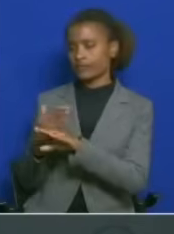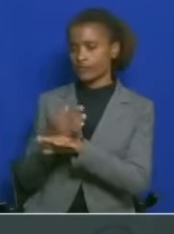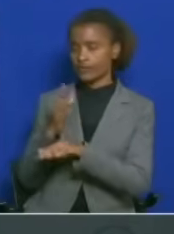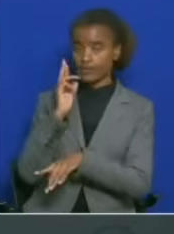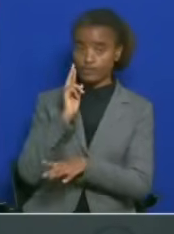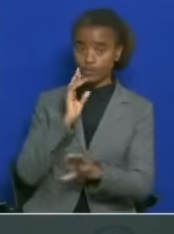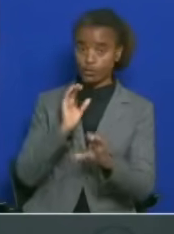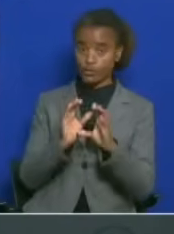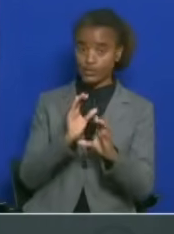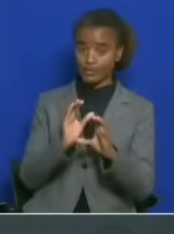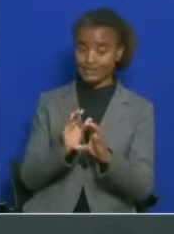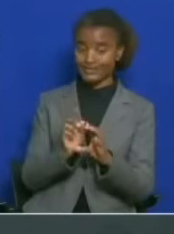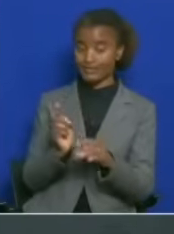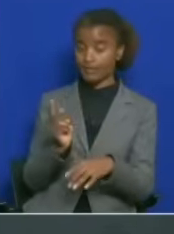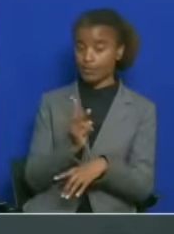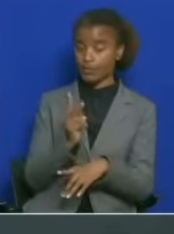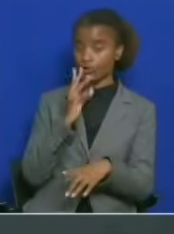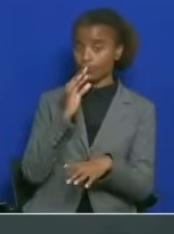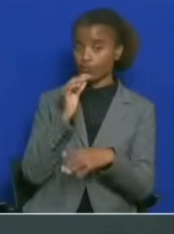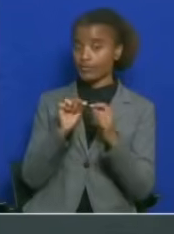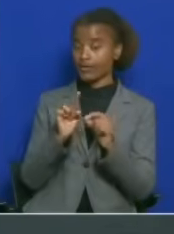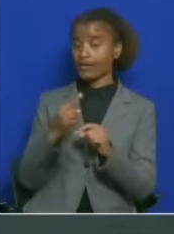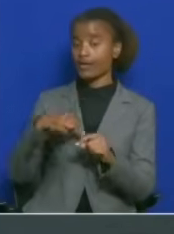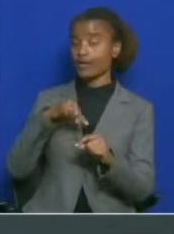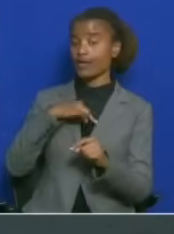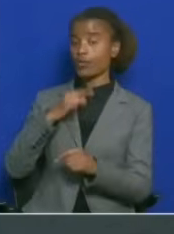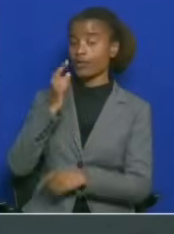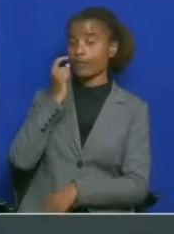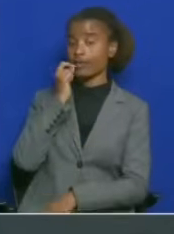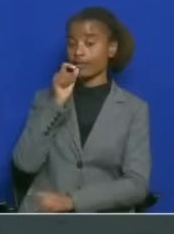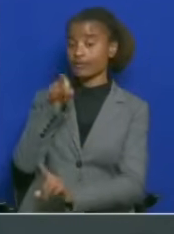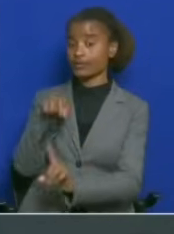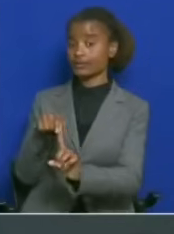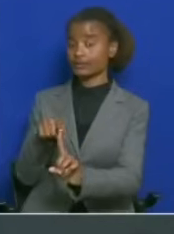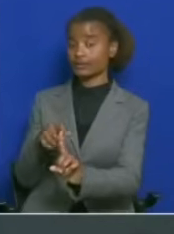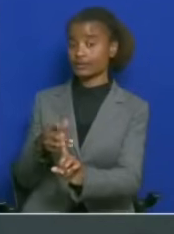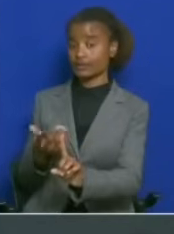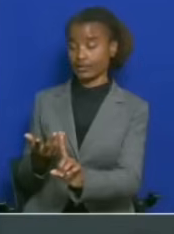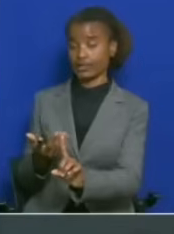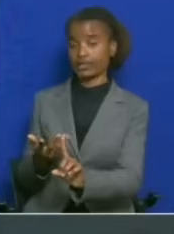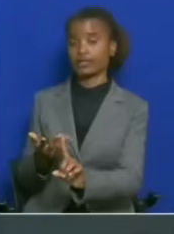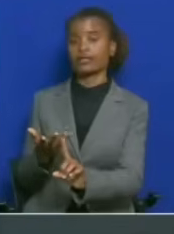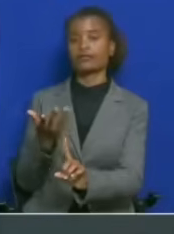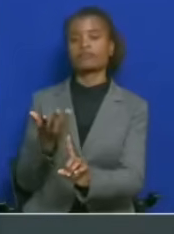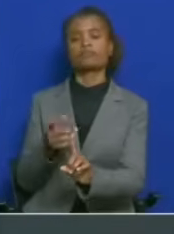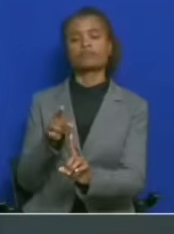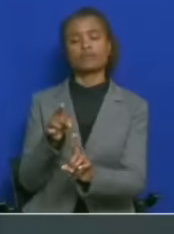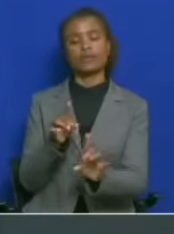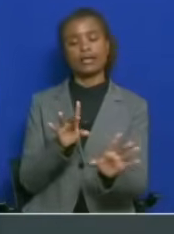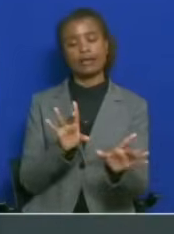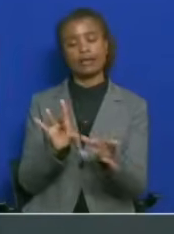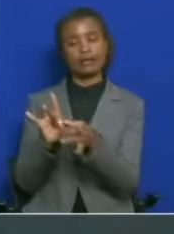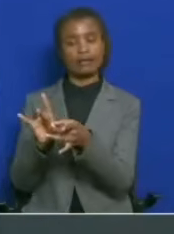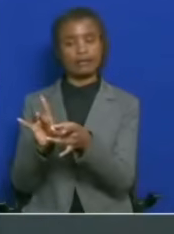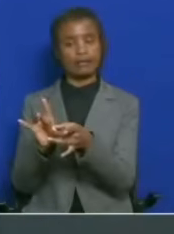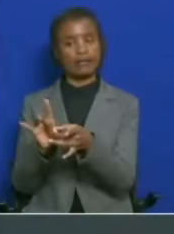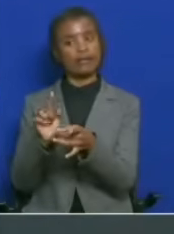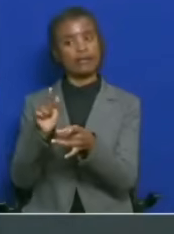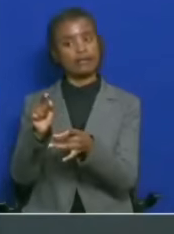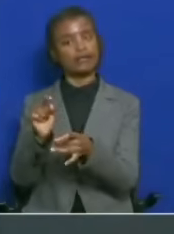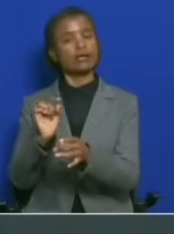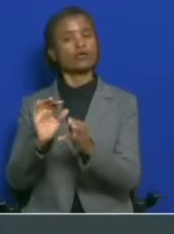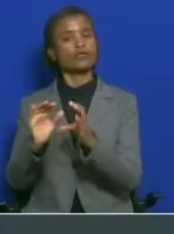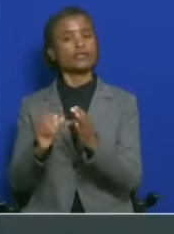I just want to tie it up with the later conversations in May, because there's always a possibility that there are